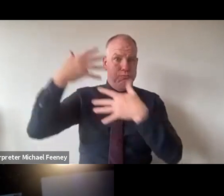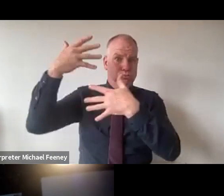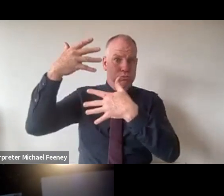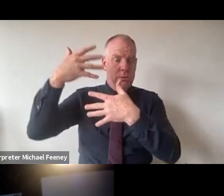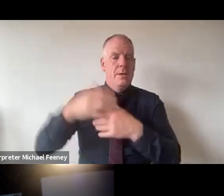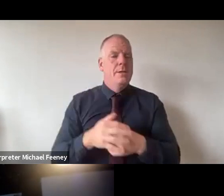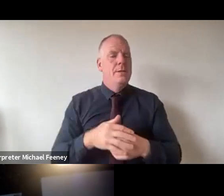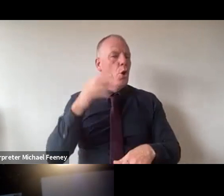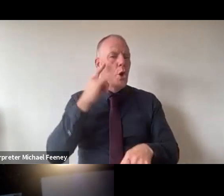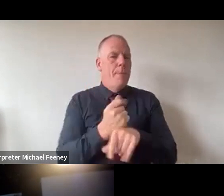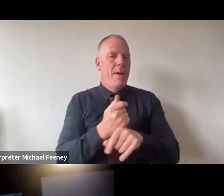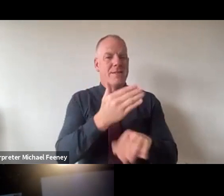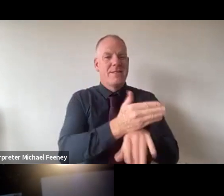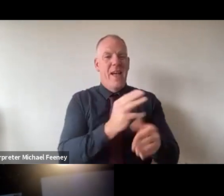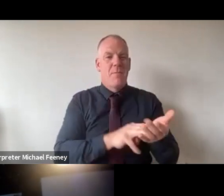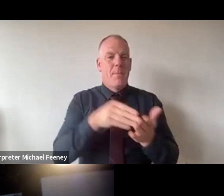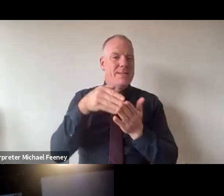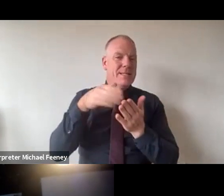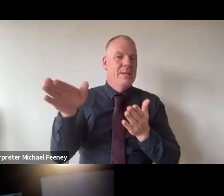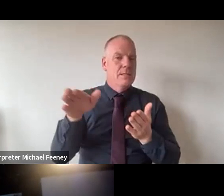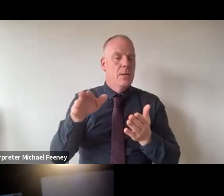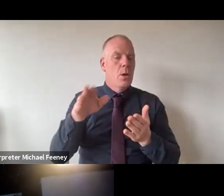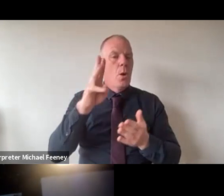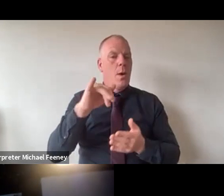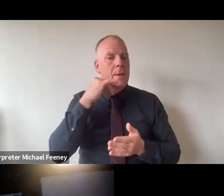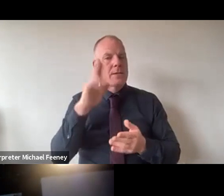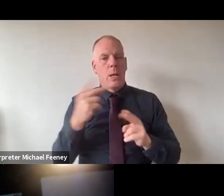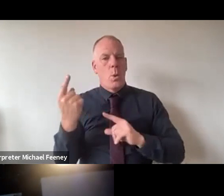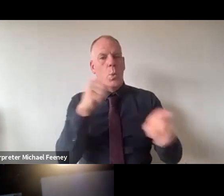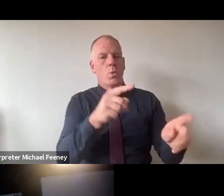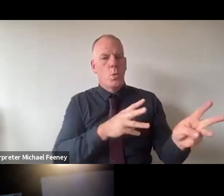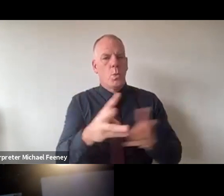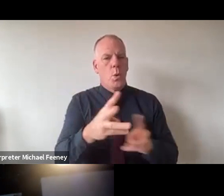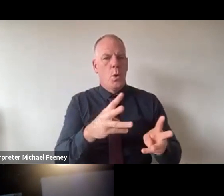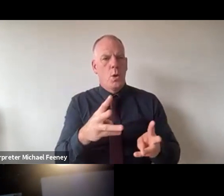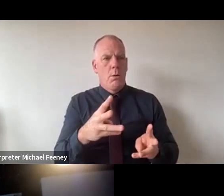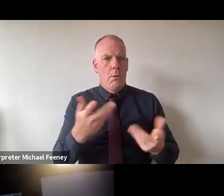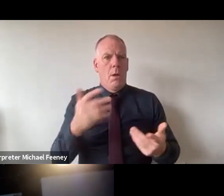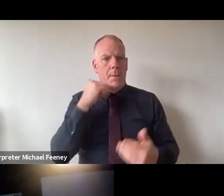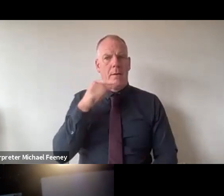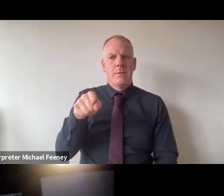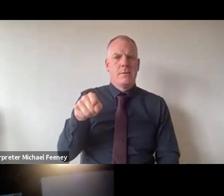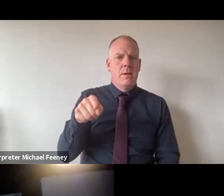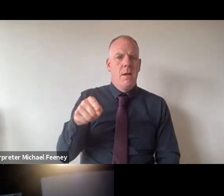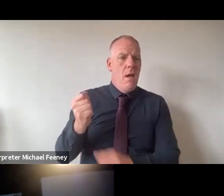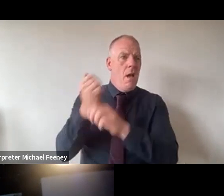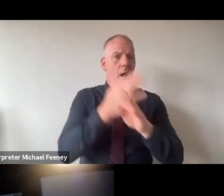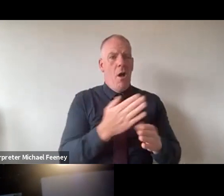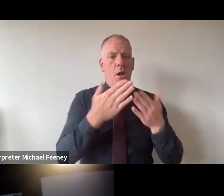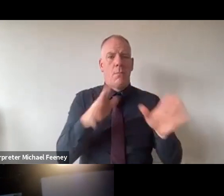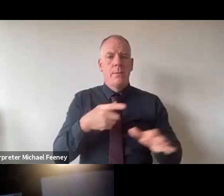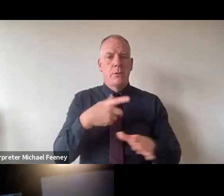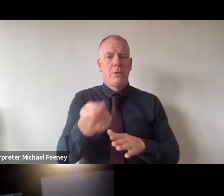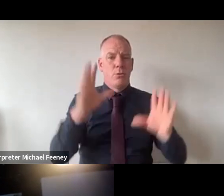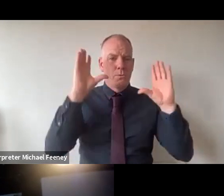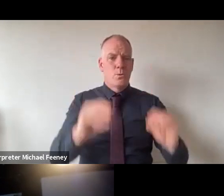worker who was dismissed for inability to report to work in a context when all public transport had been shut